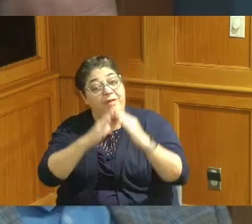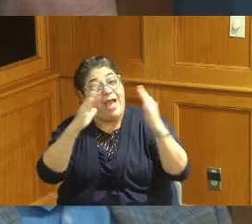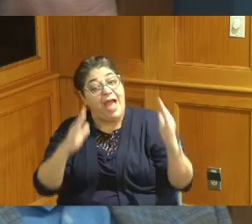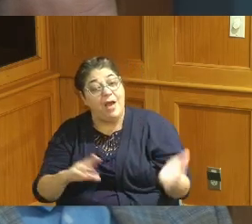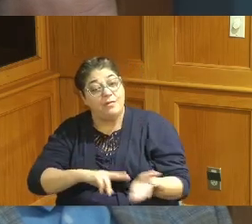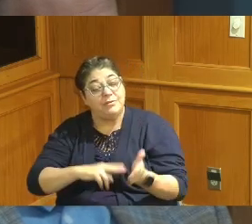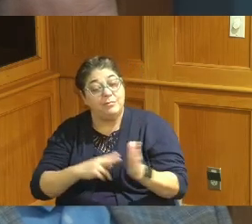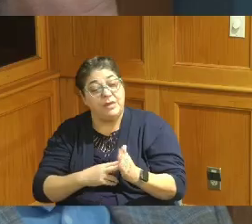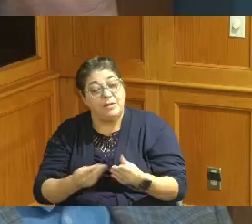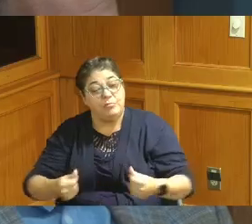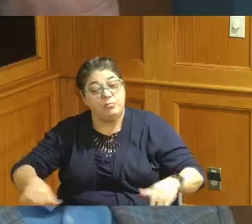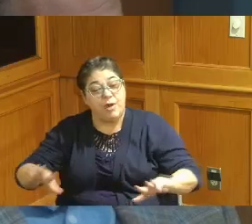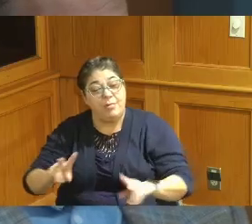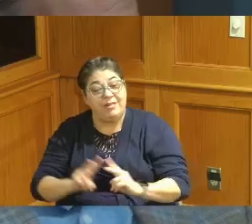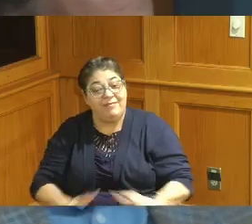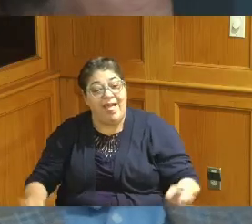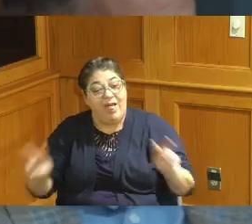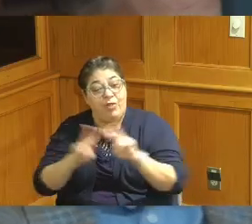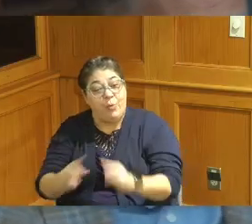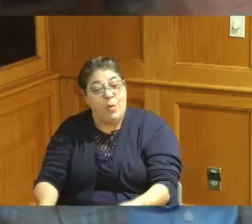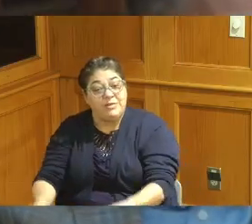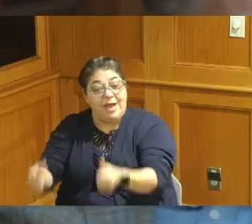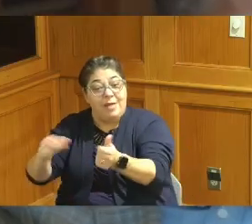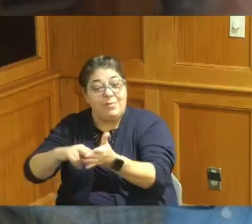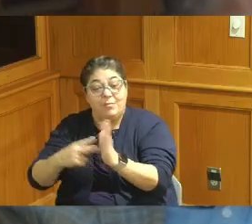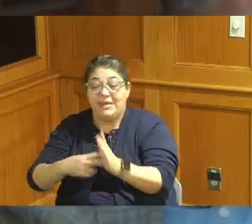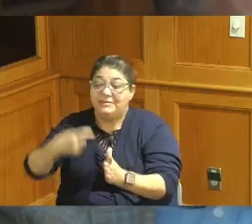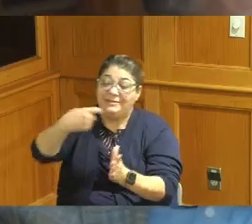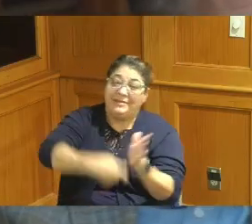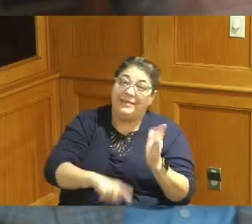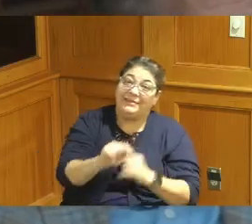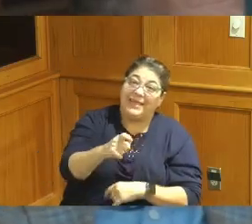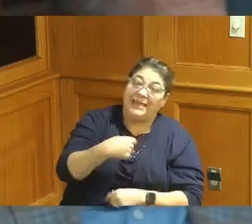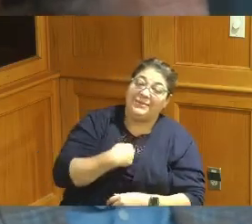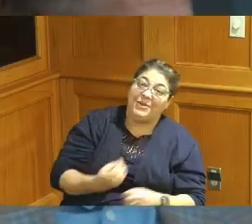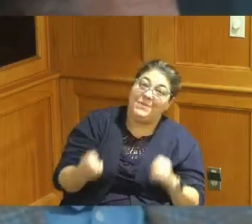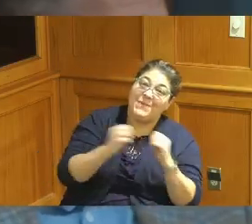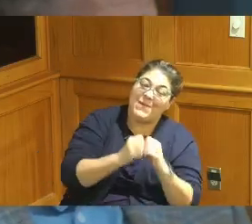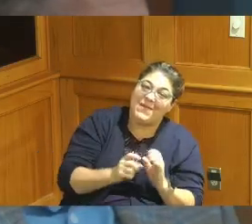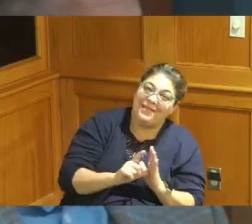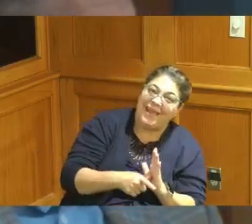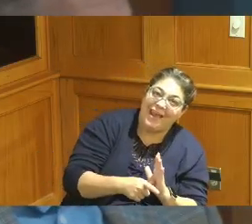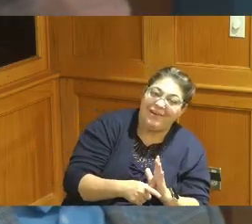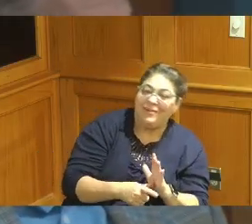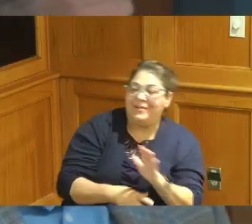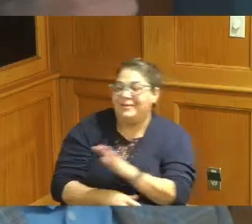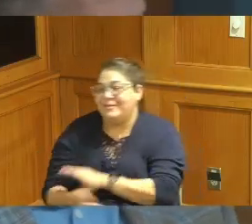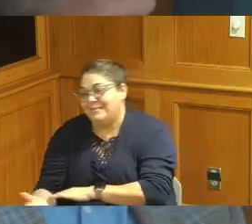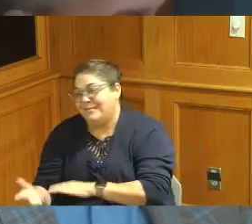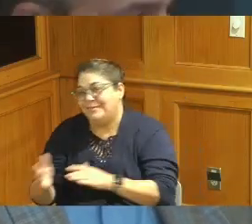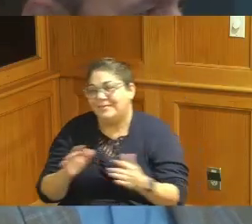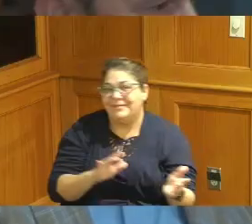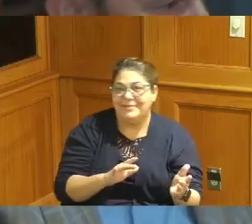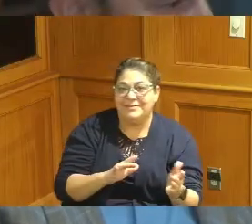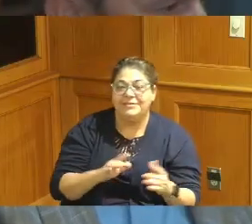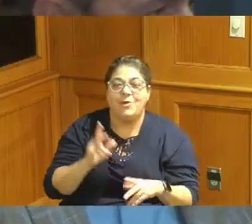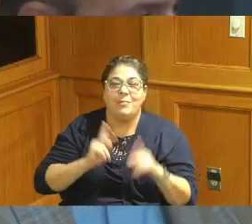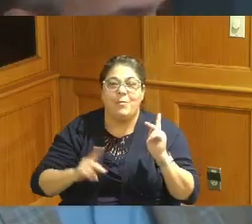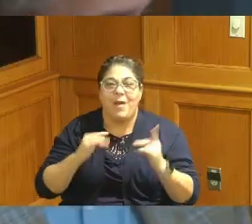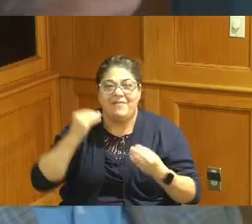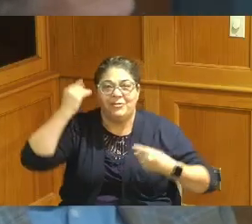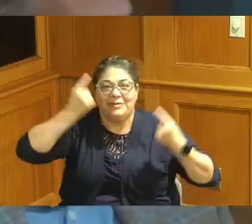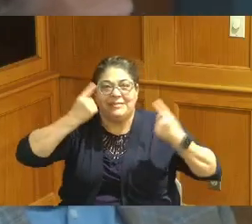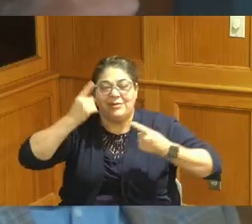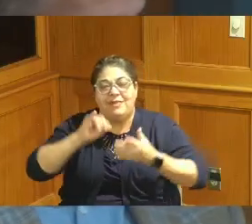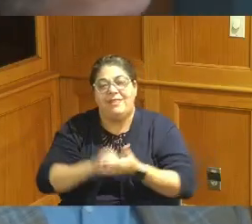and people don't want the property tax up. So that also puts some resistance in trying to upgrade the